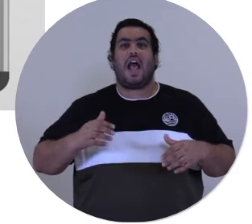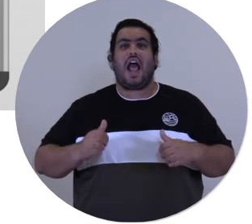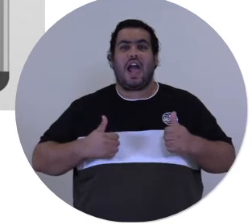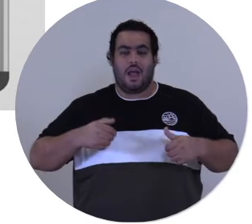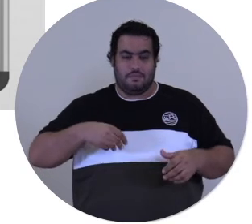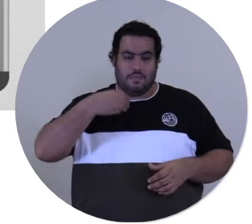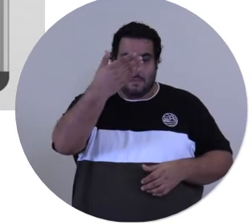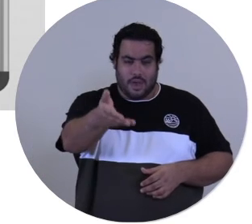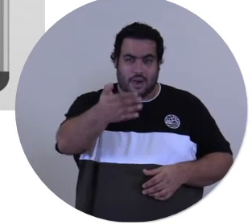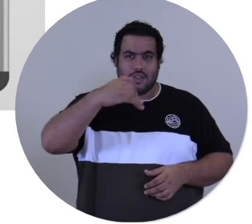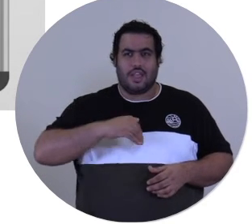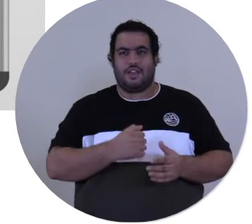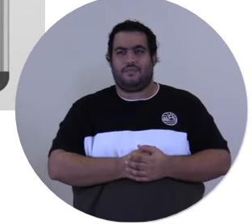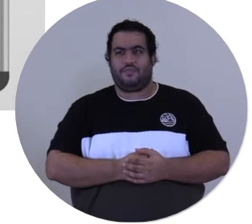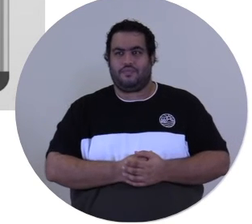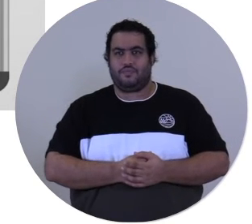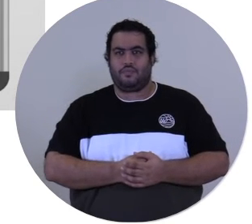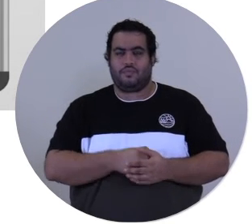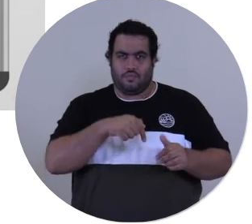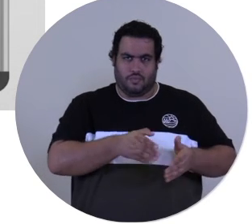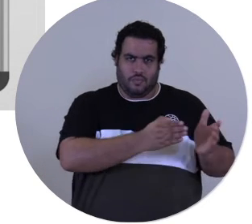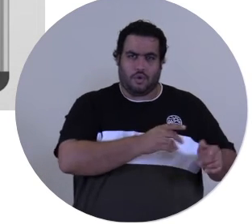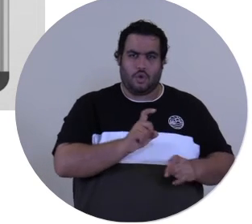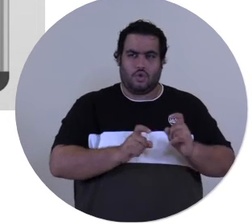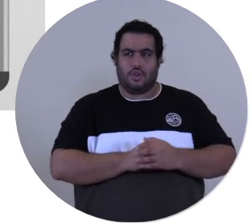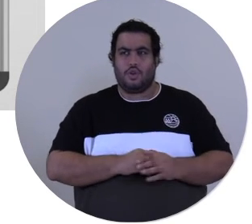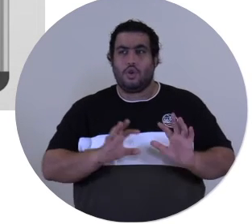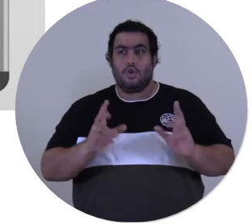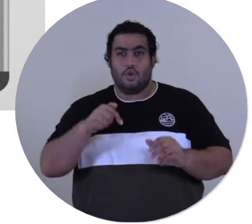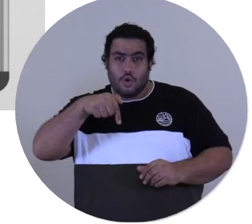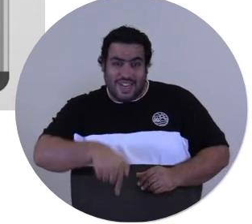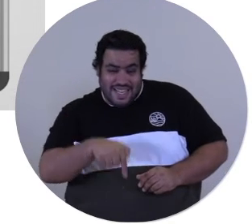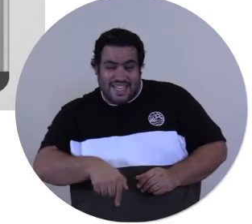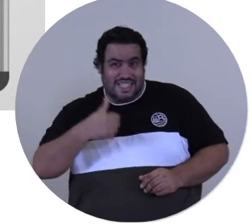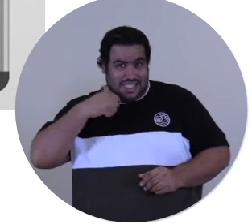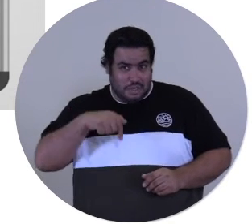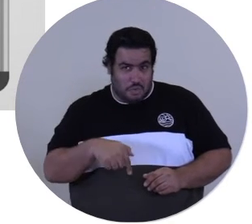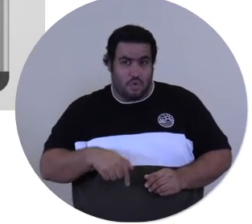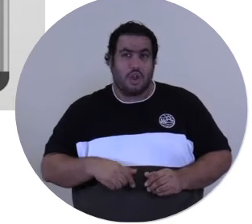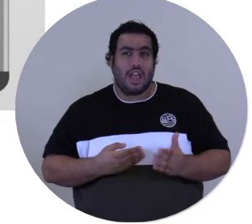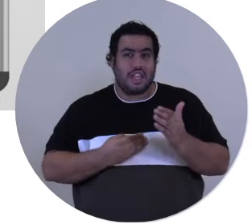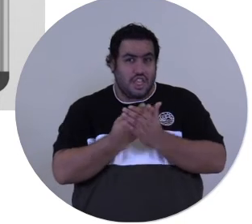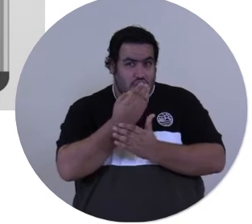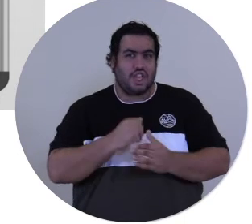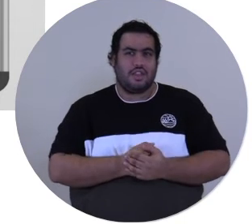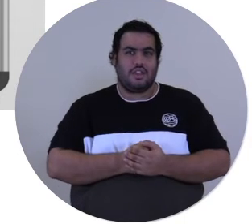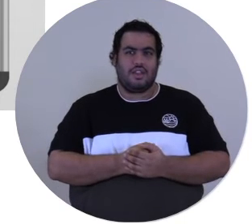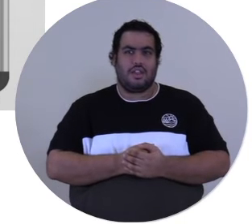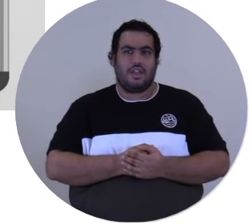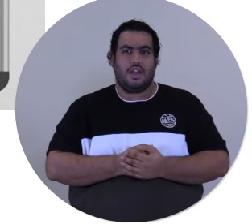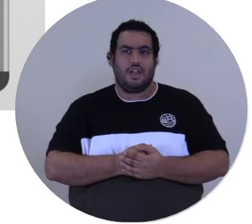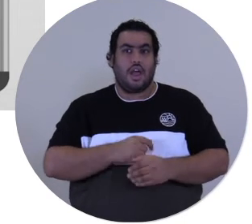Here's another question. What are some new ways of spending leisure or free time? Ways that we can do now?